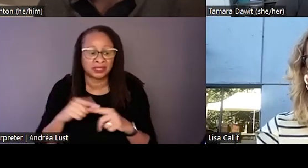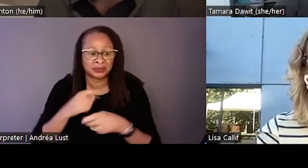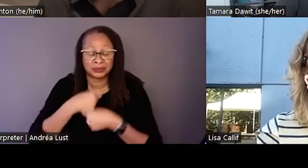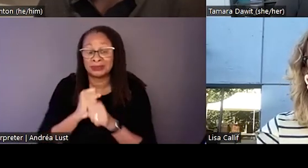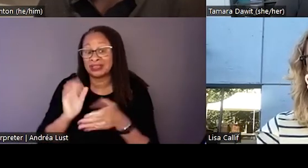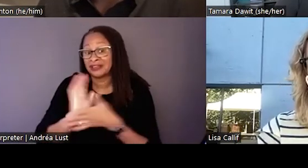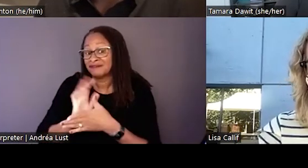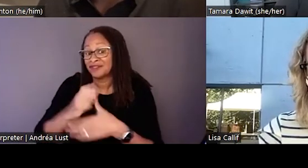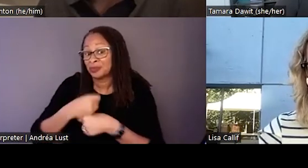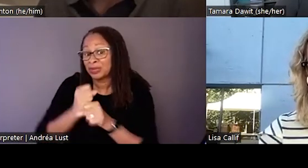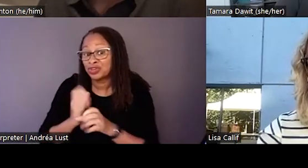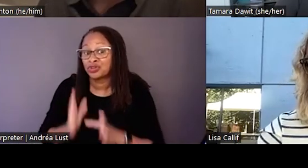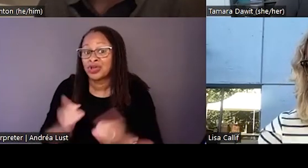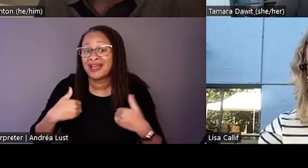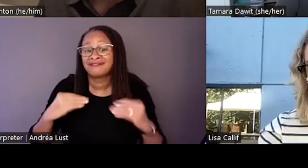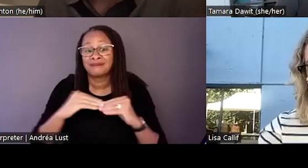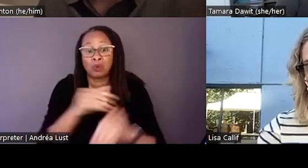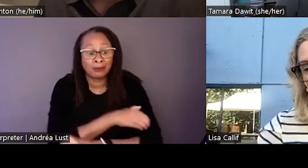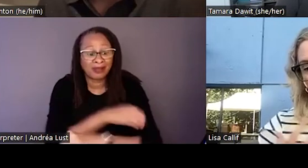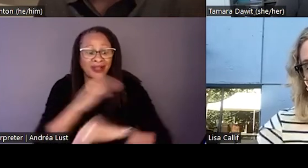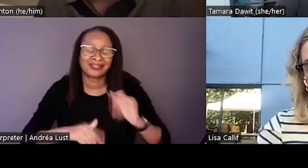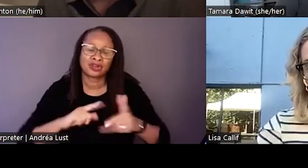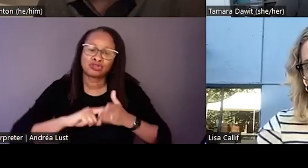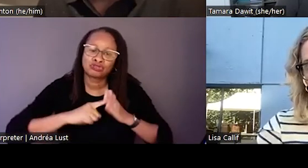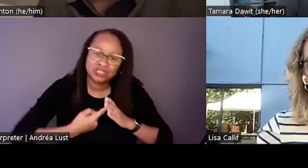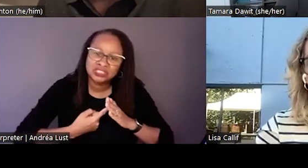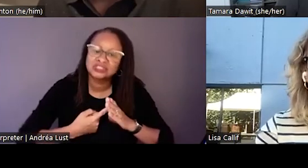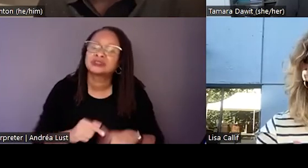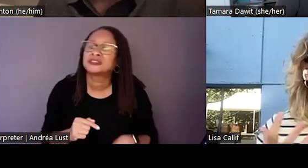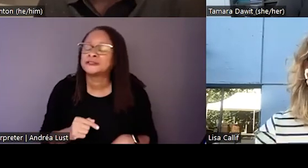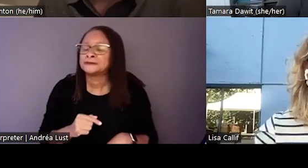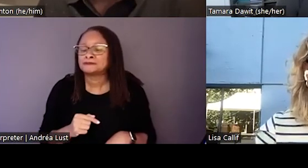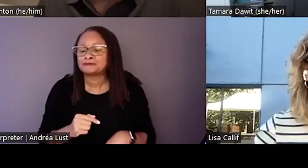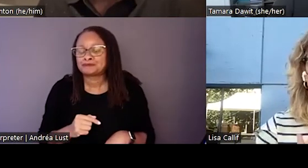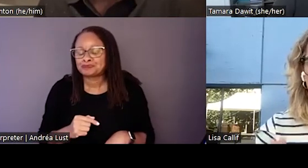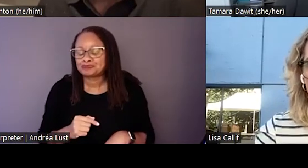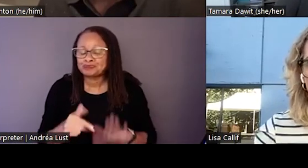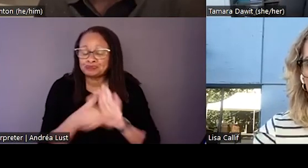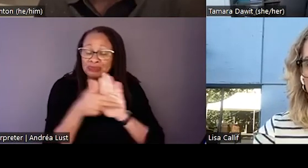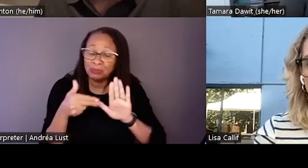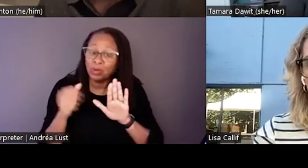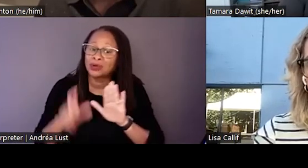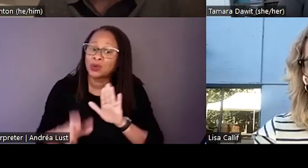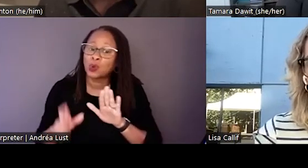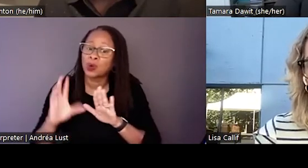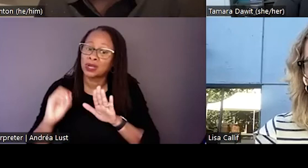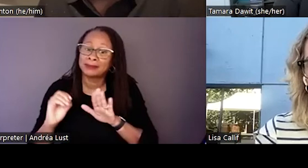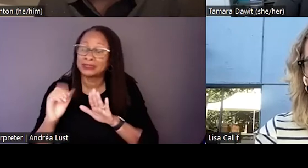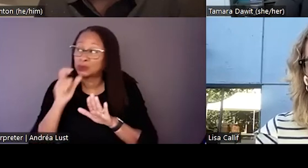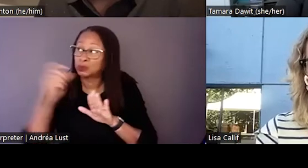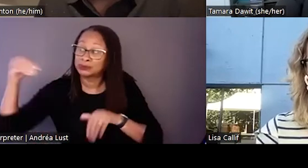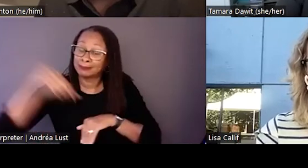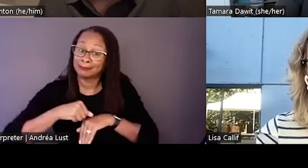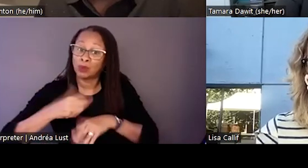filmmaker have more power than maybe initially the brand or the company or whoever it is financing